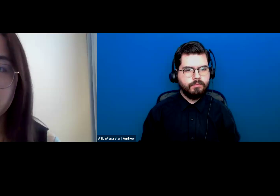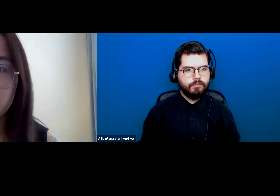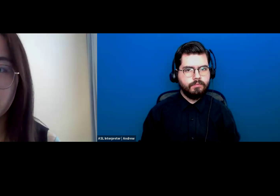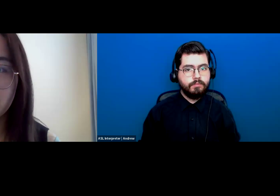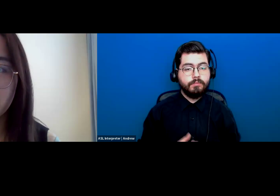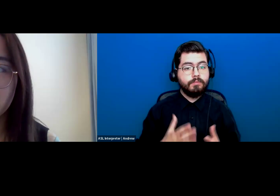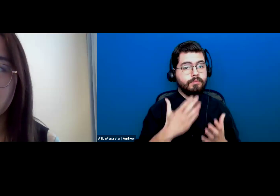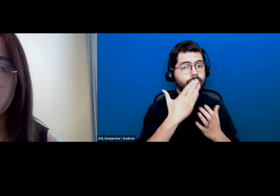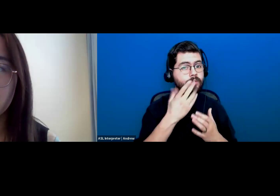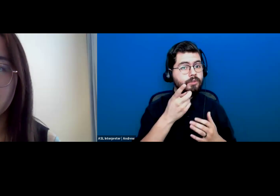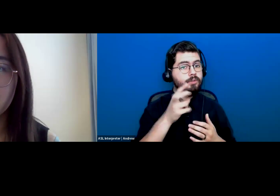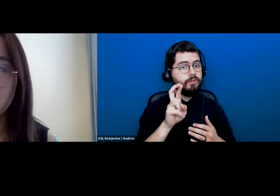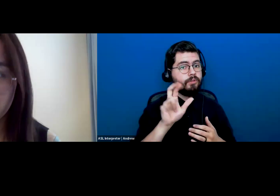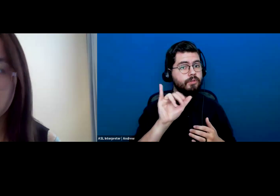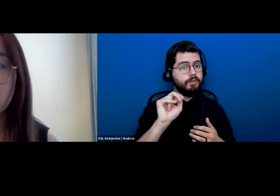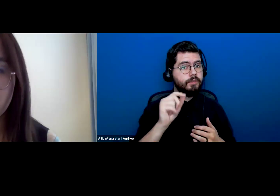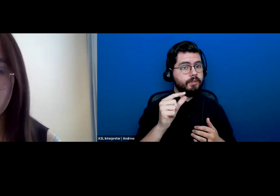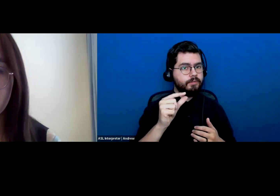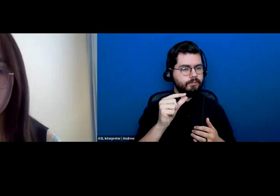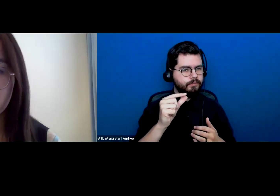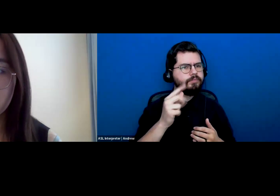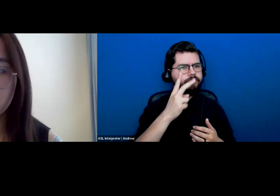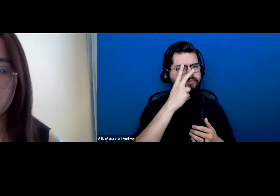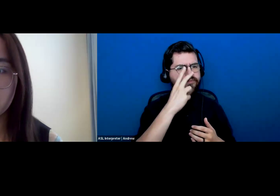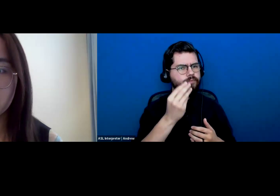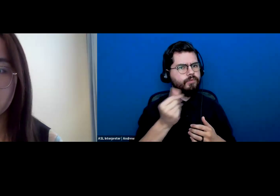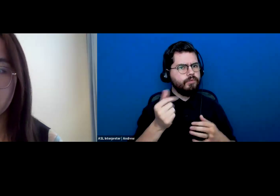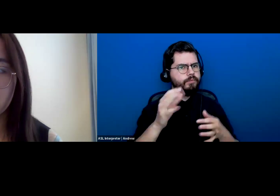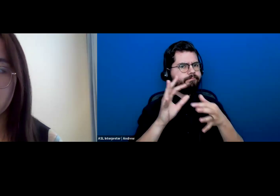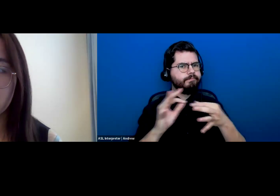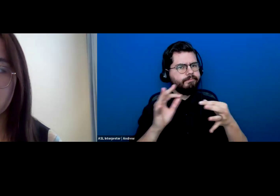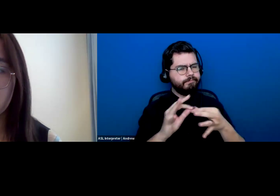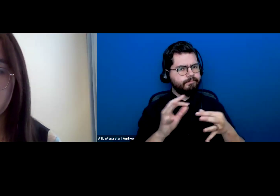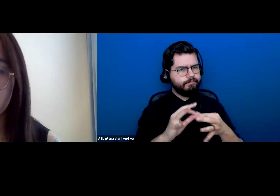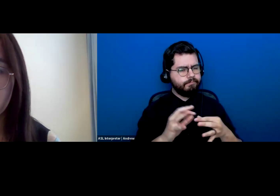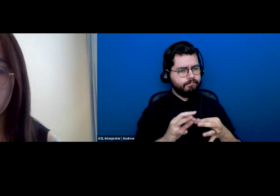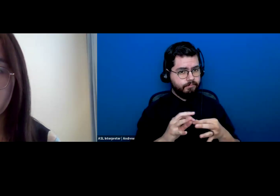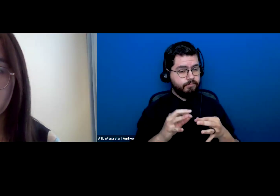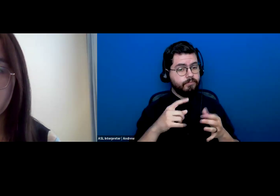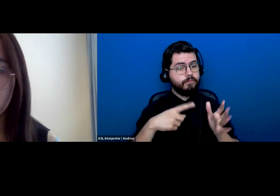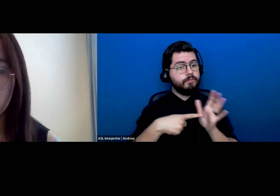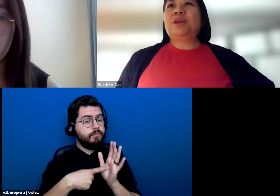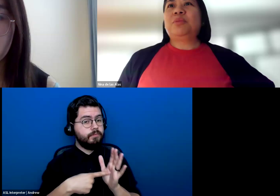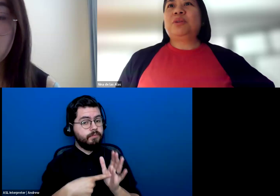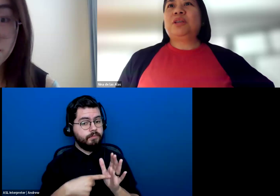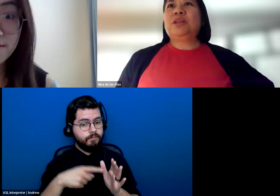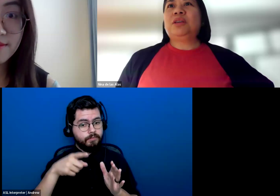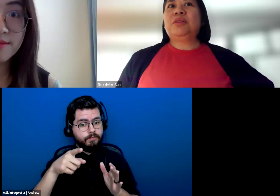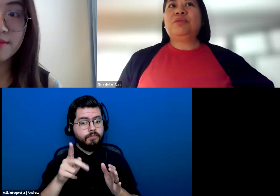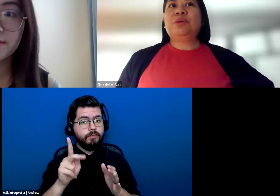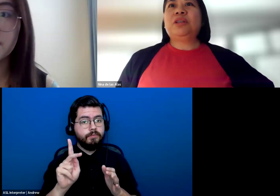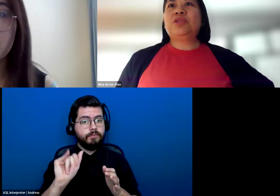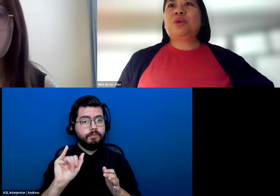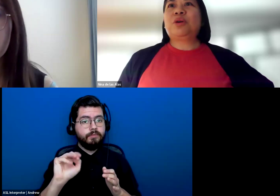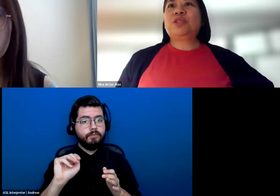Thank you, Dr. Yang. I see that we do have some comments. For example,